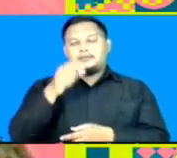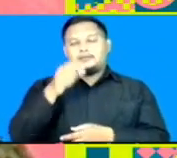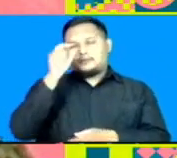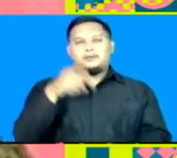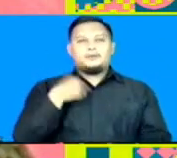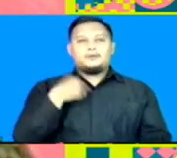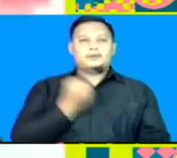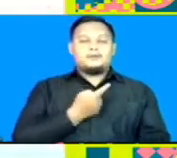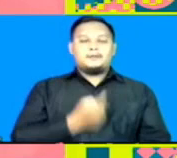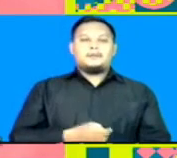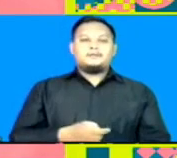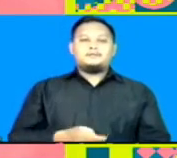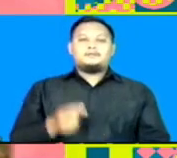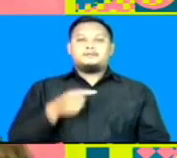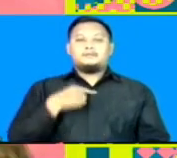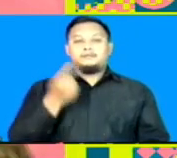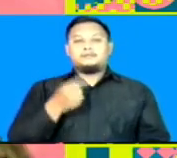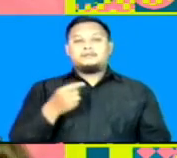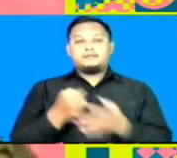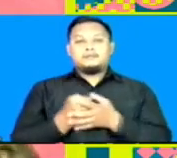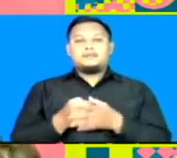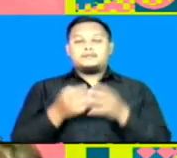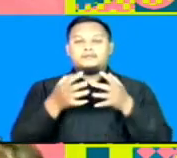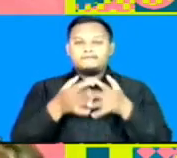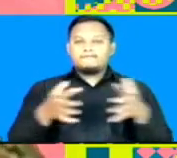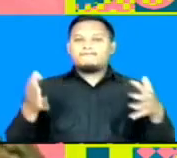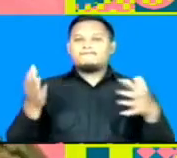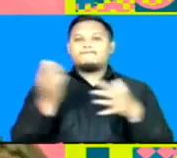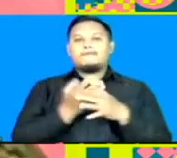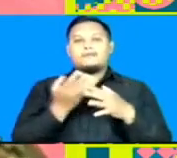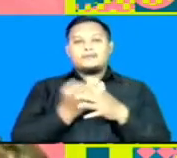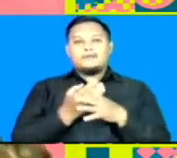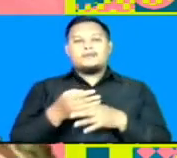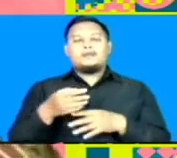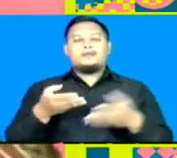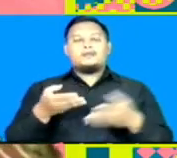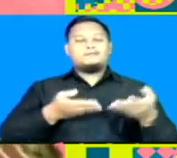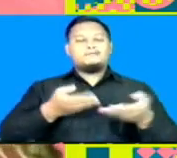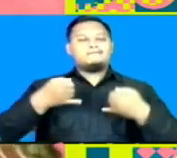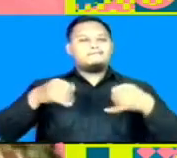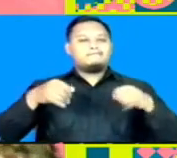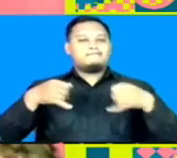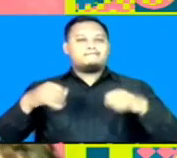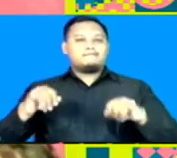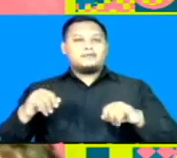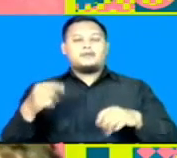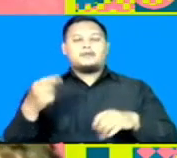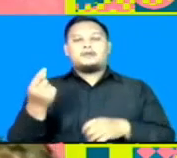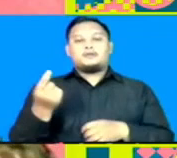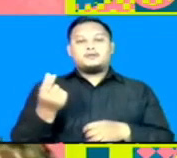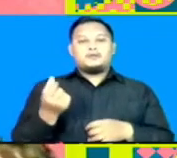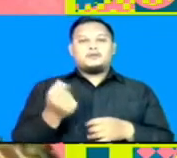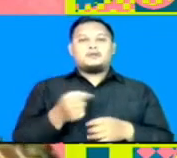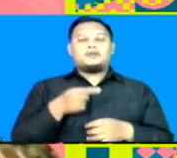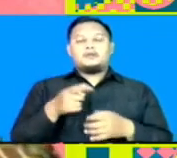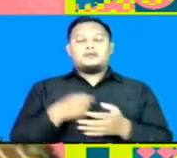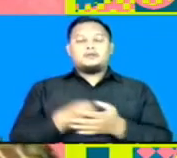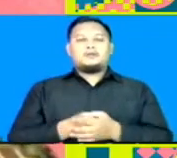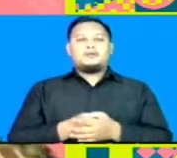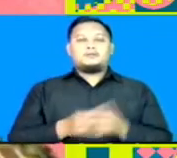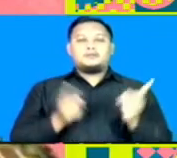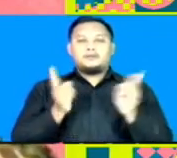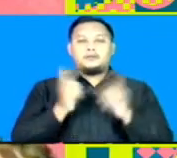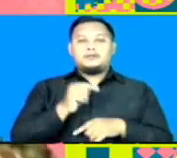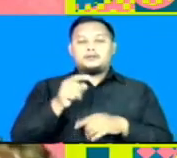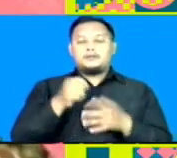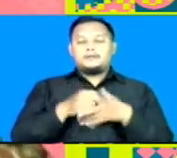largely concentrated in advanced economies and only a limited number of developing countries. Through